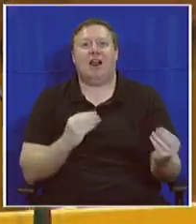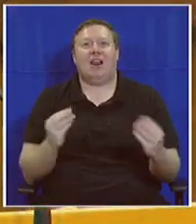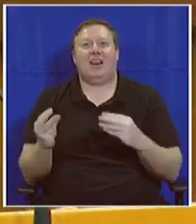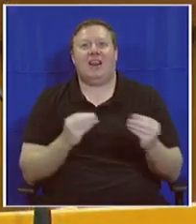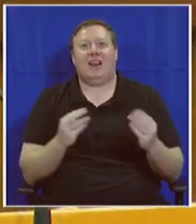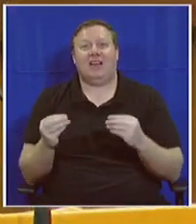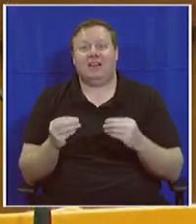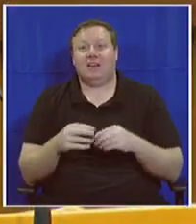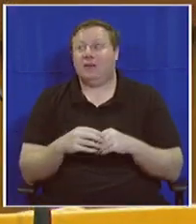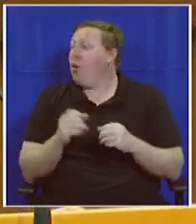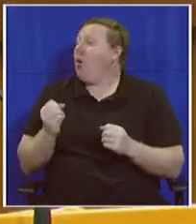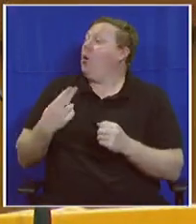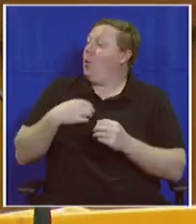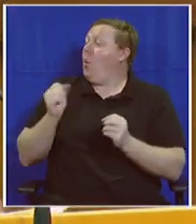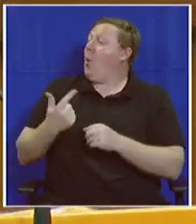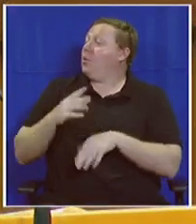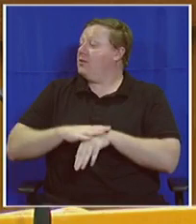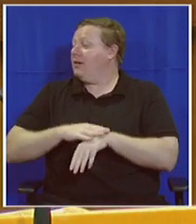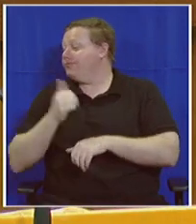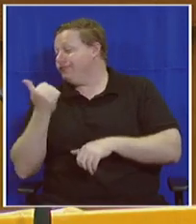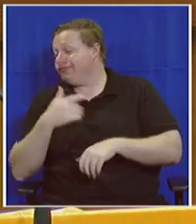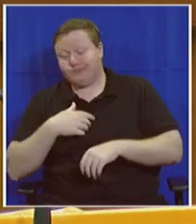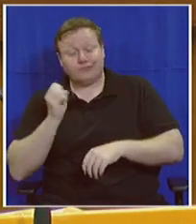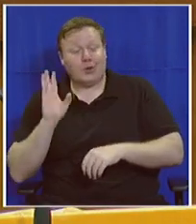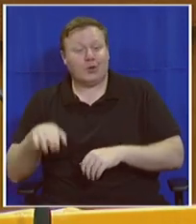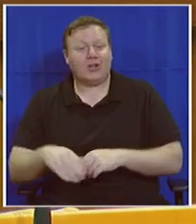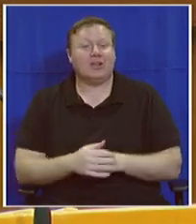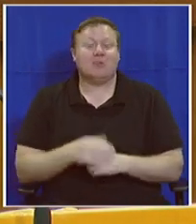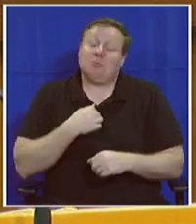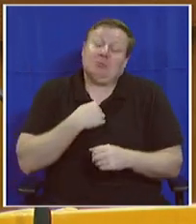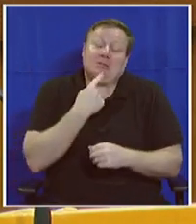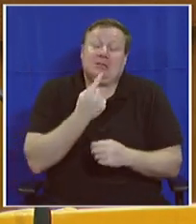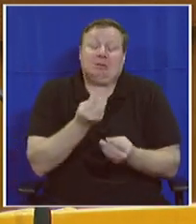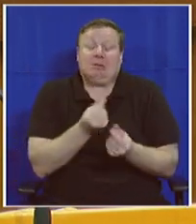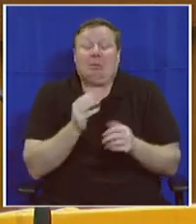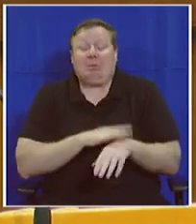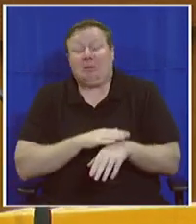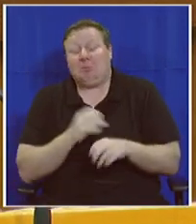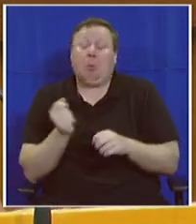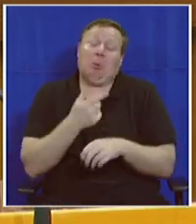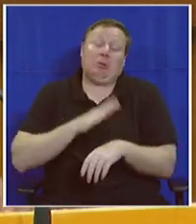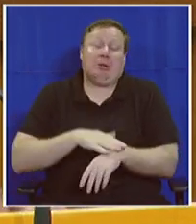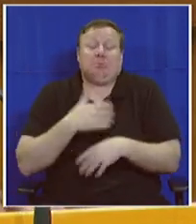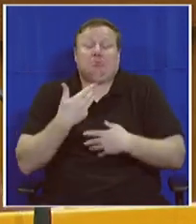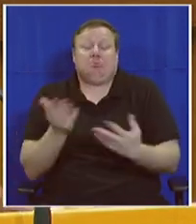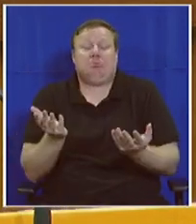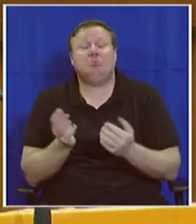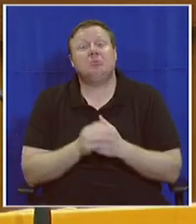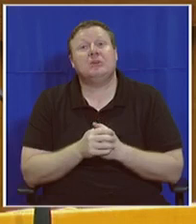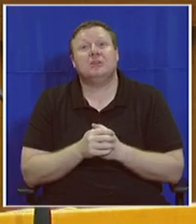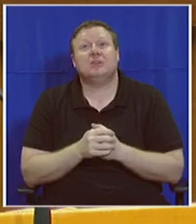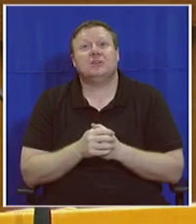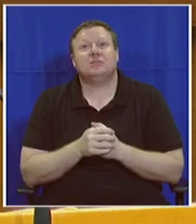All the time. Okay. Let's say sometimes. It can't be all the time. What